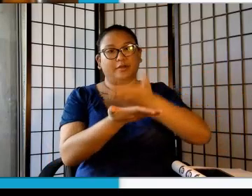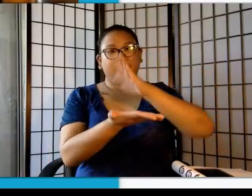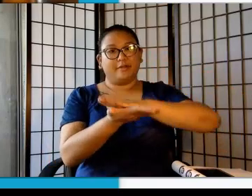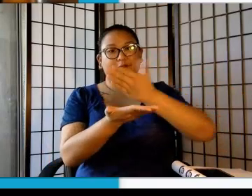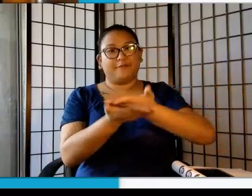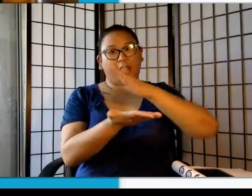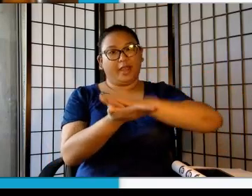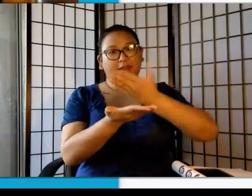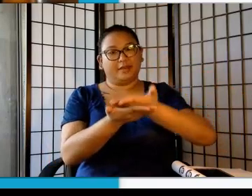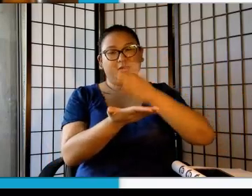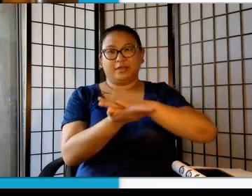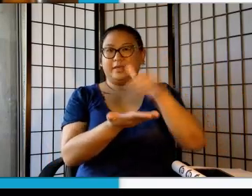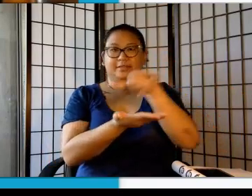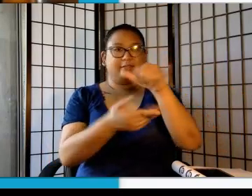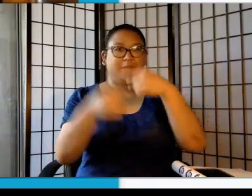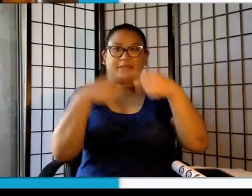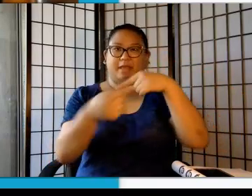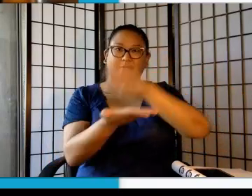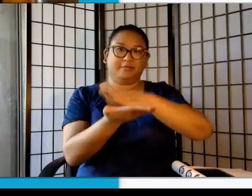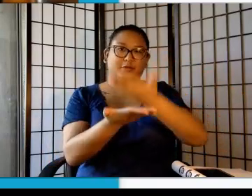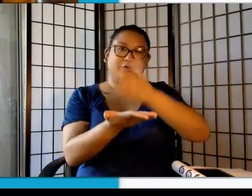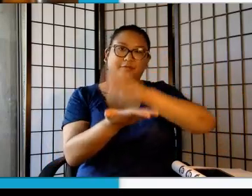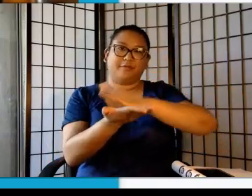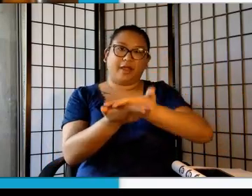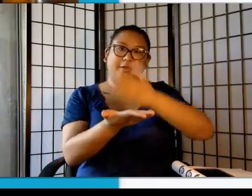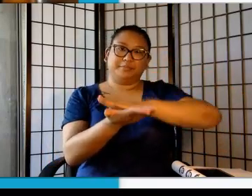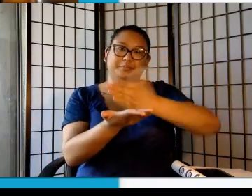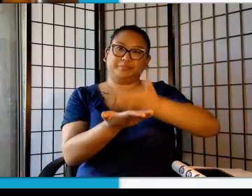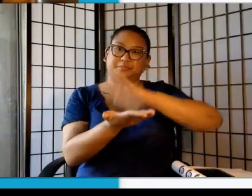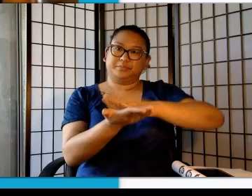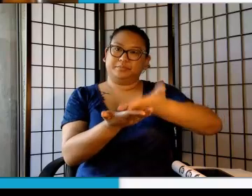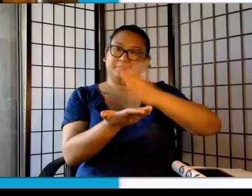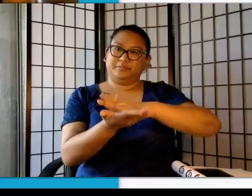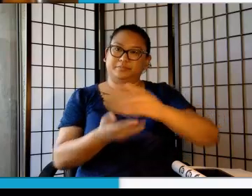Cook, fry. It's the same sign. Cook, fry.